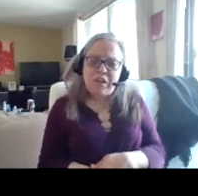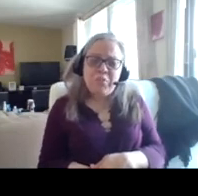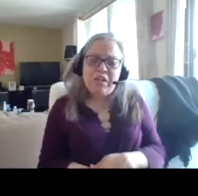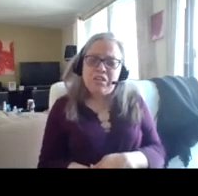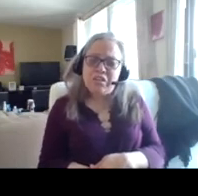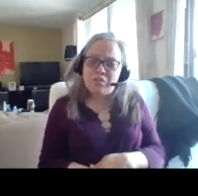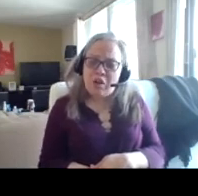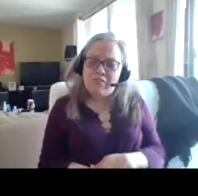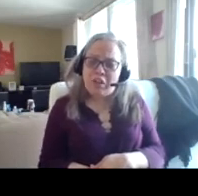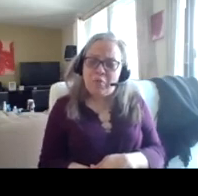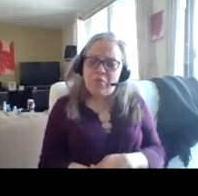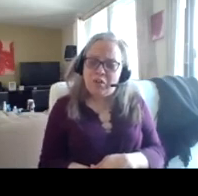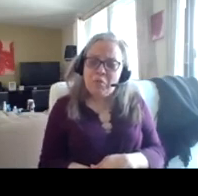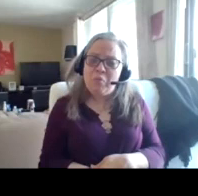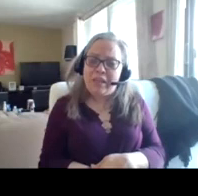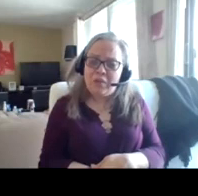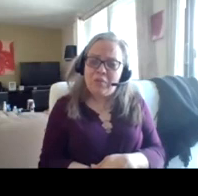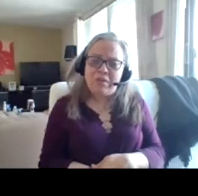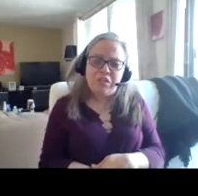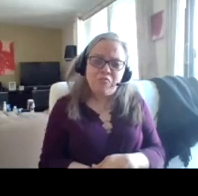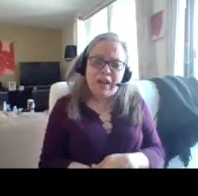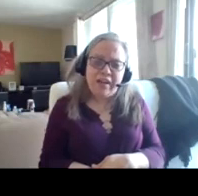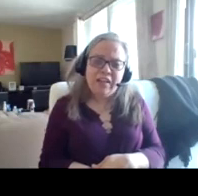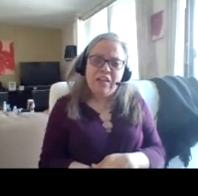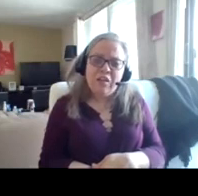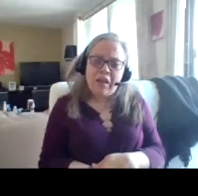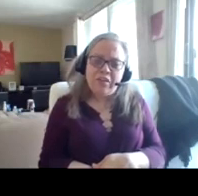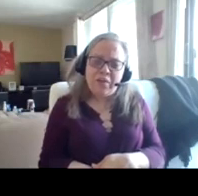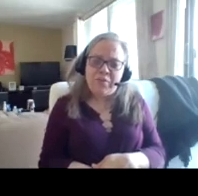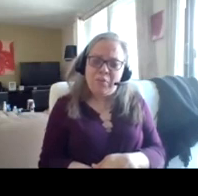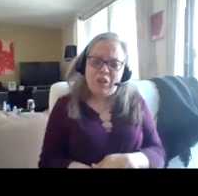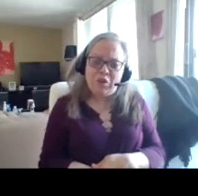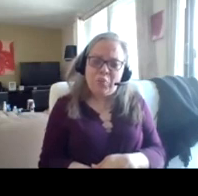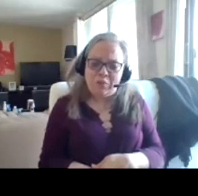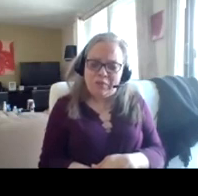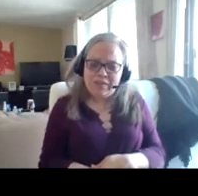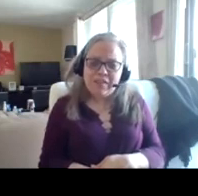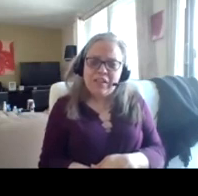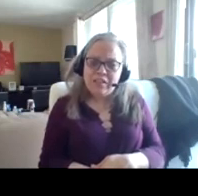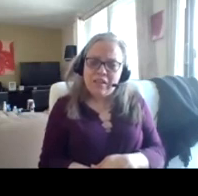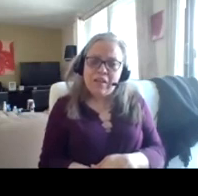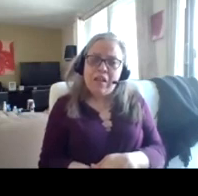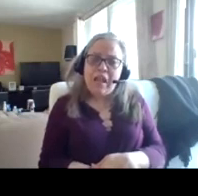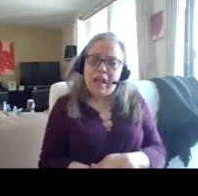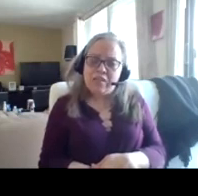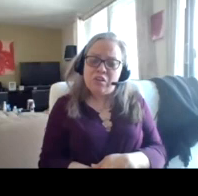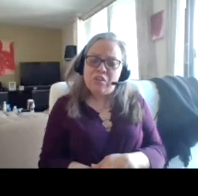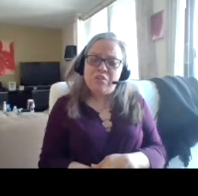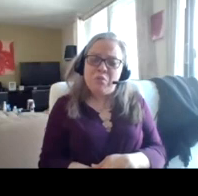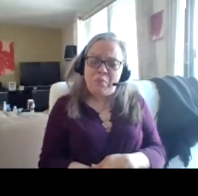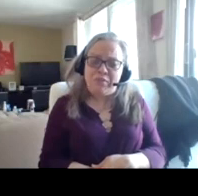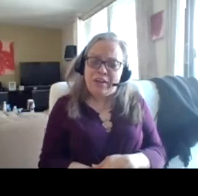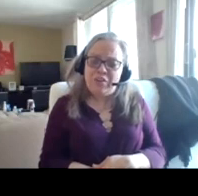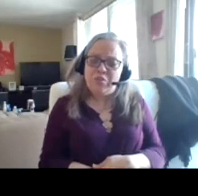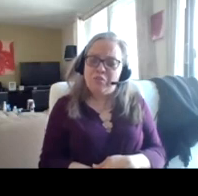If transportation is not available for you, we can request a ride at the time of booking your appointment. A service